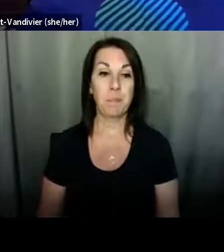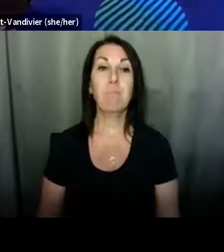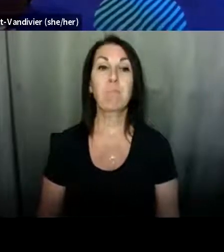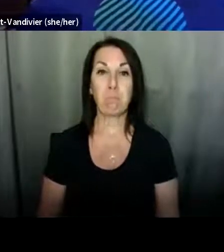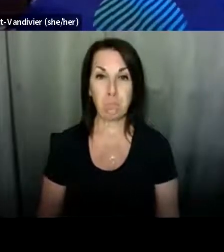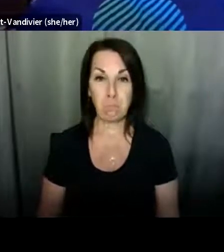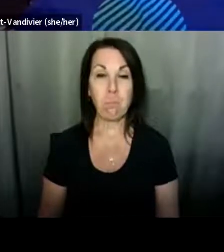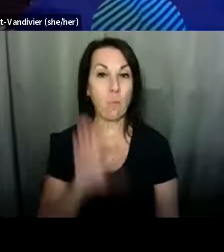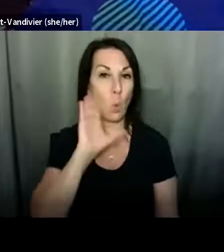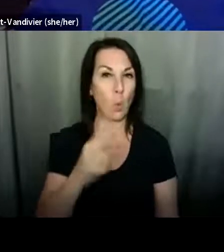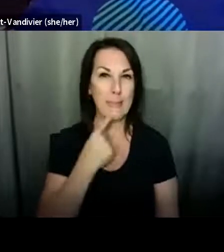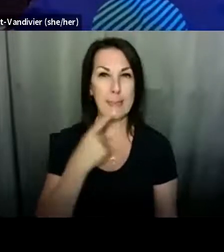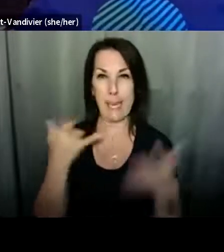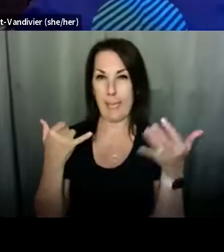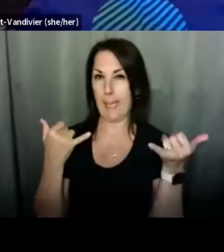I would say now,